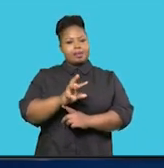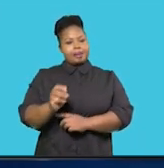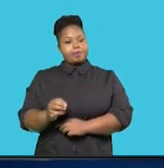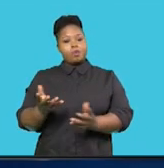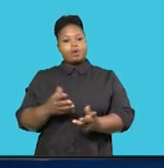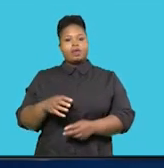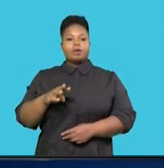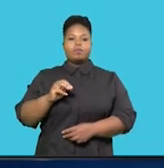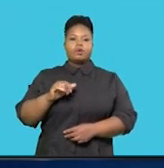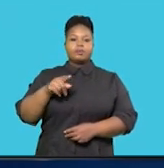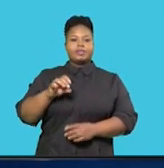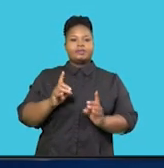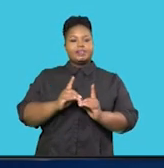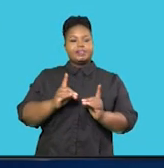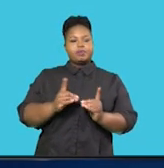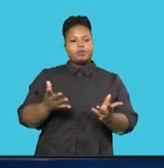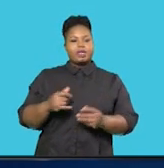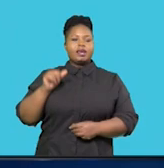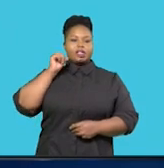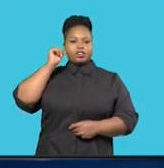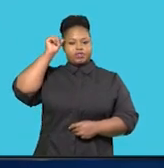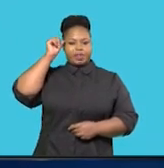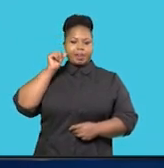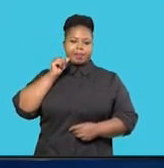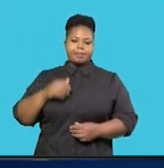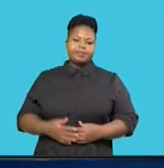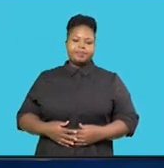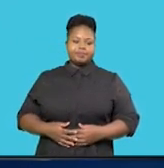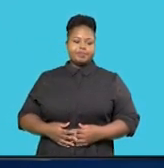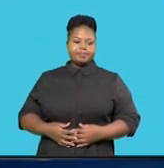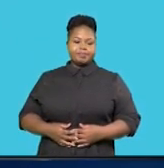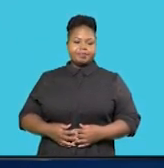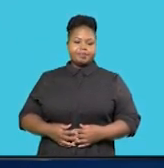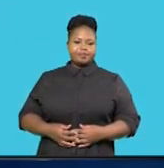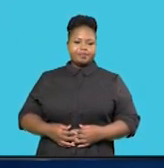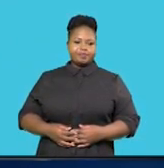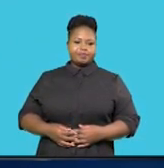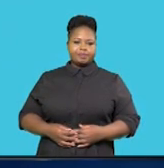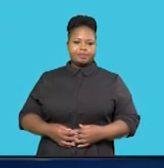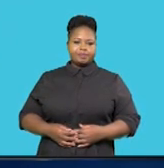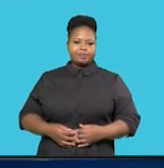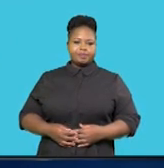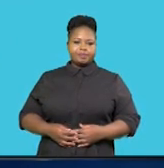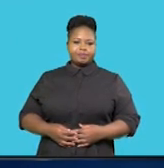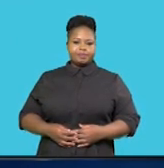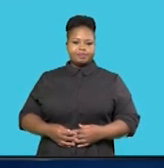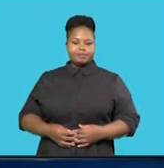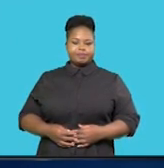Lucas Moripe Stadium out in Atteridgeville. For Soweto TV Sports News, I am Itimeleng Banda.